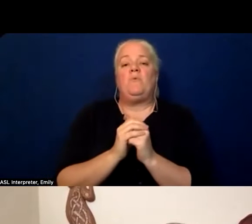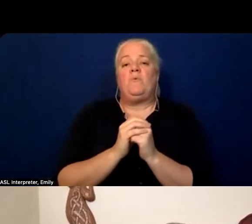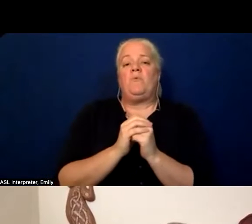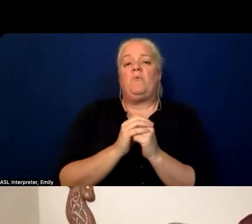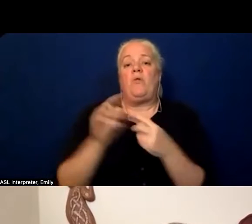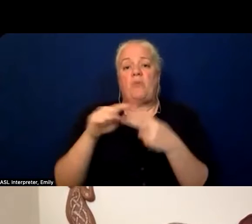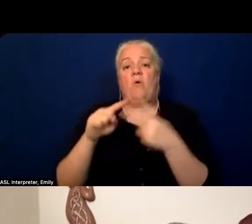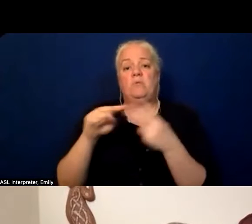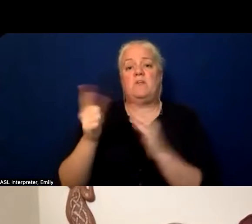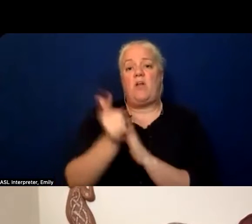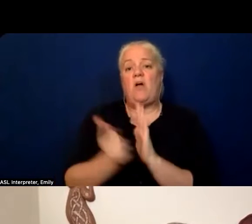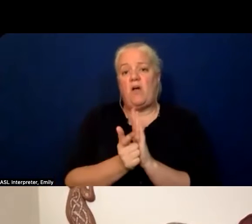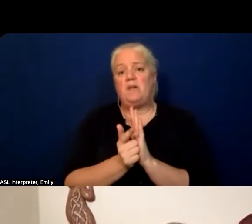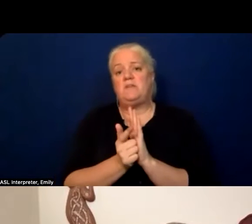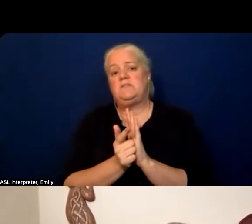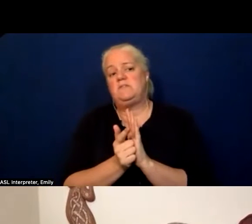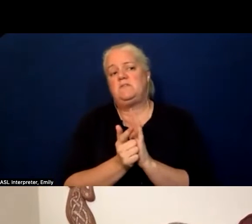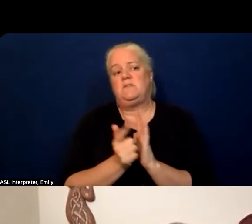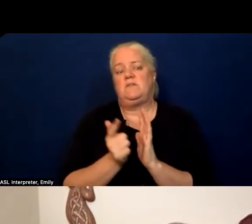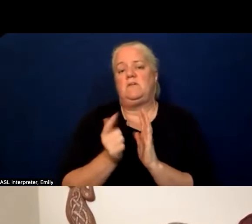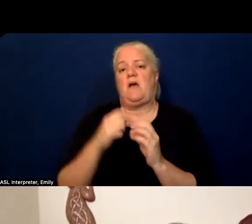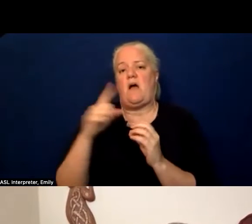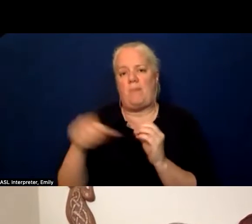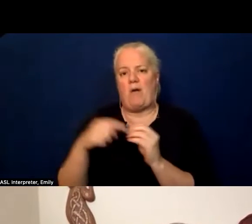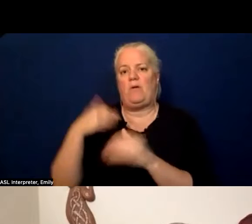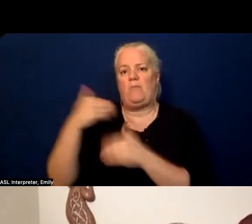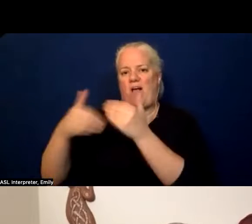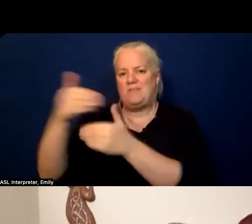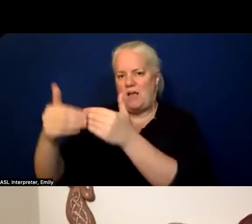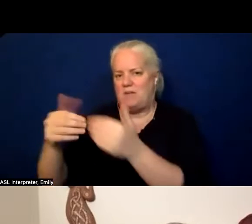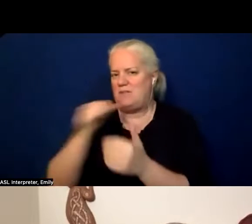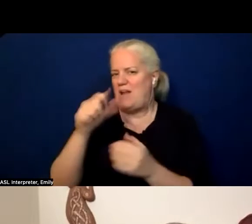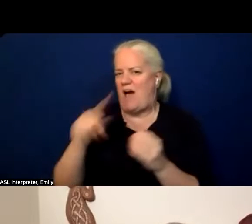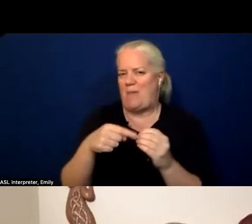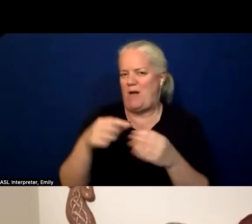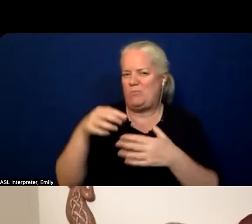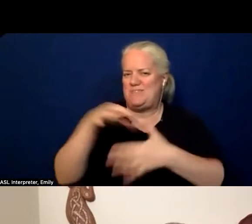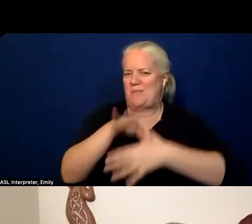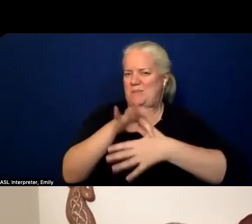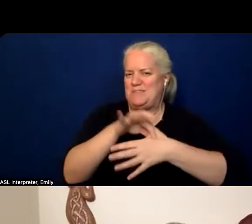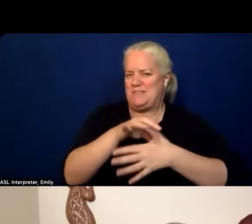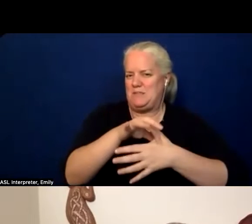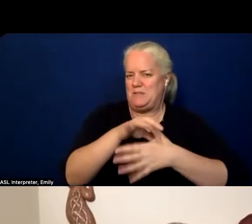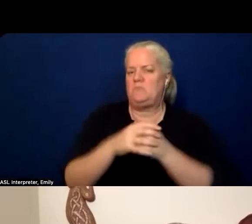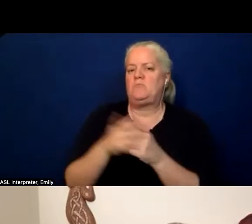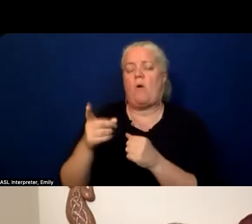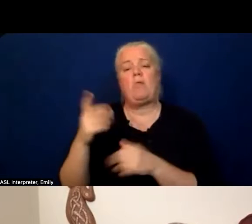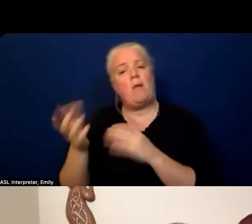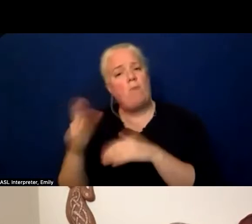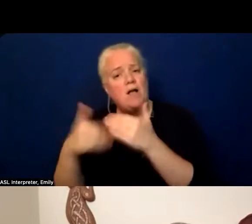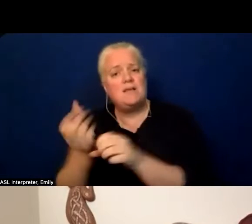are statutes that are about process, not about substance. So they are about making sure that people get